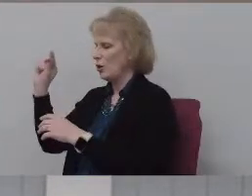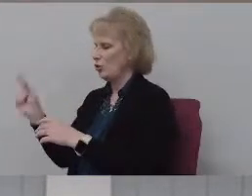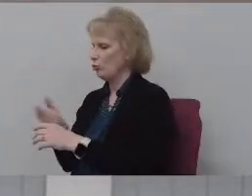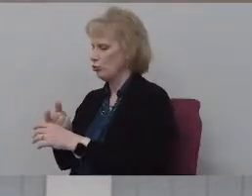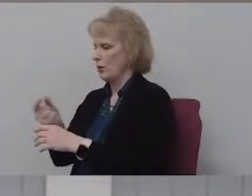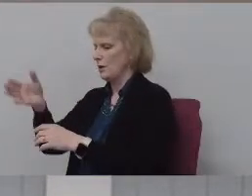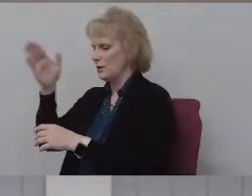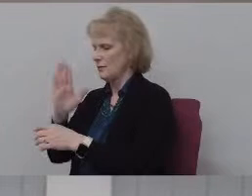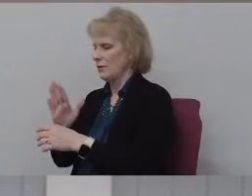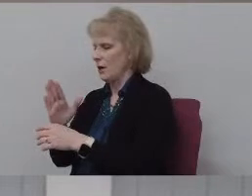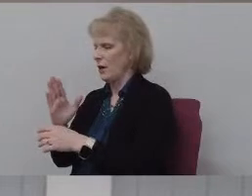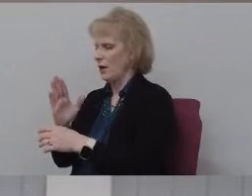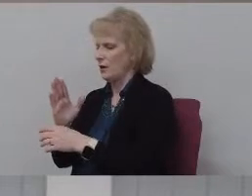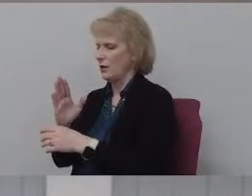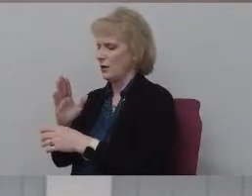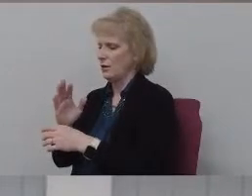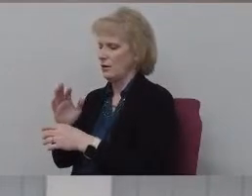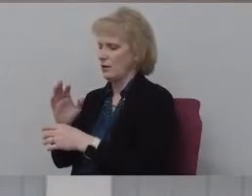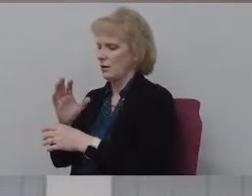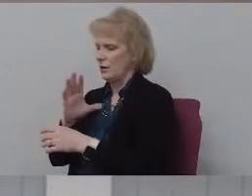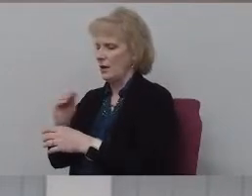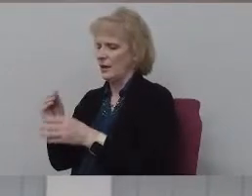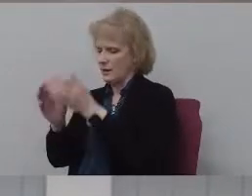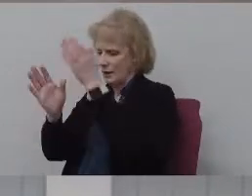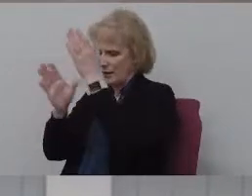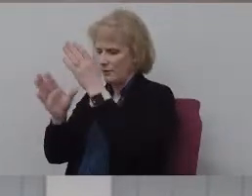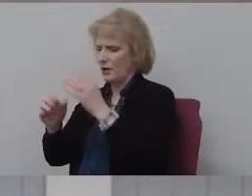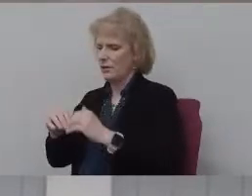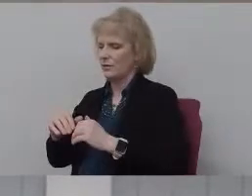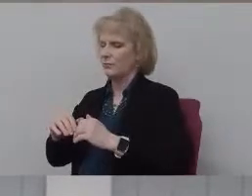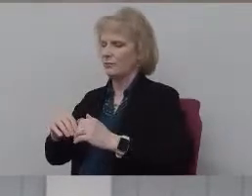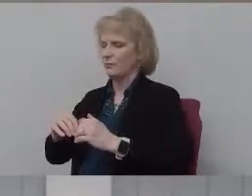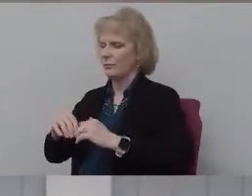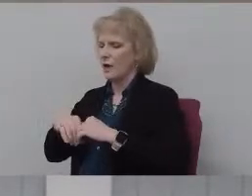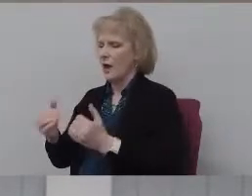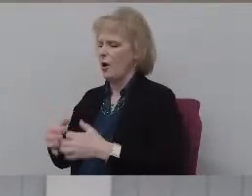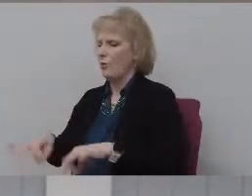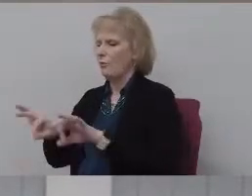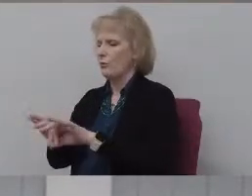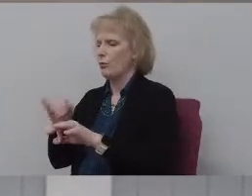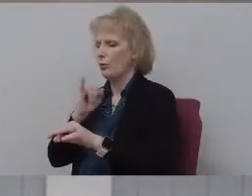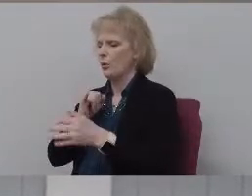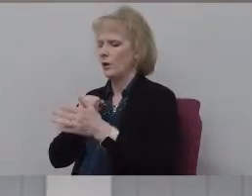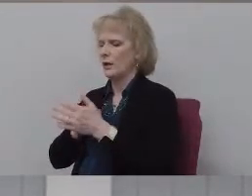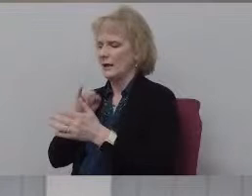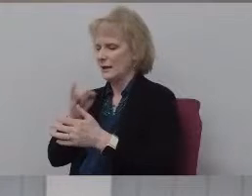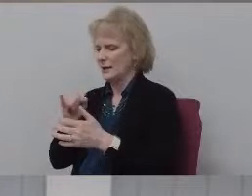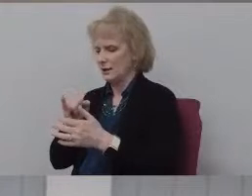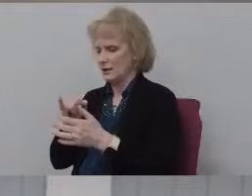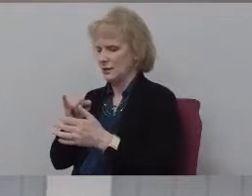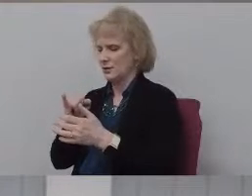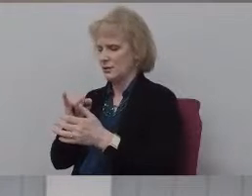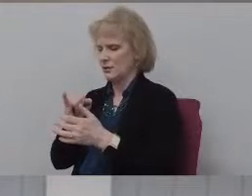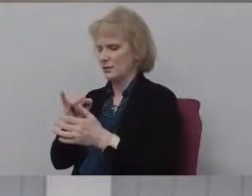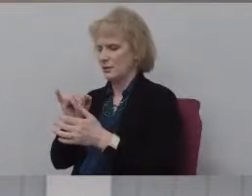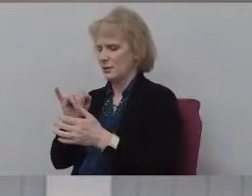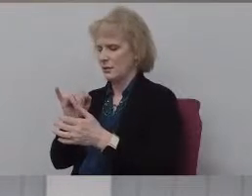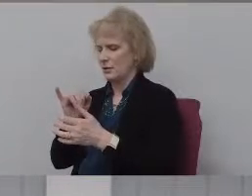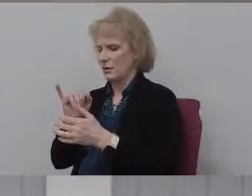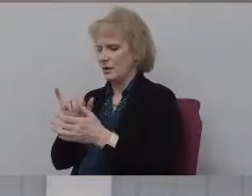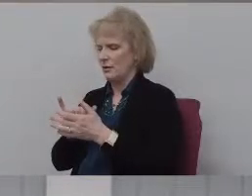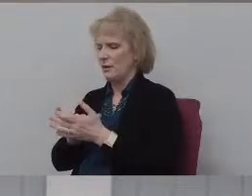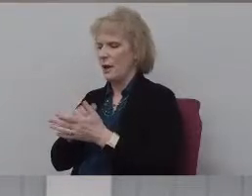grace. And Heavenly Father, how important it is, really, almost that